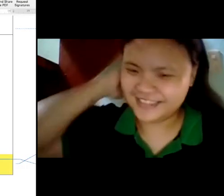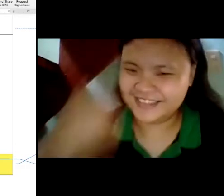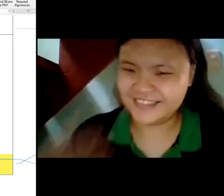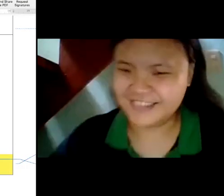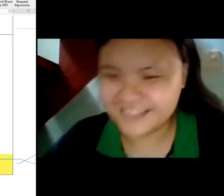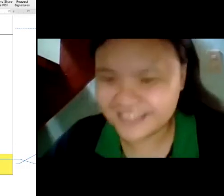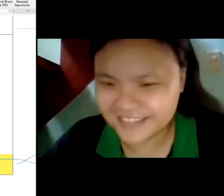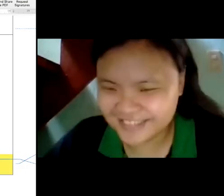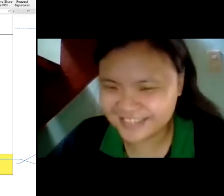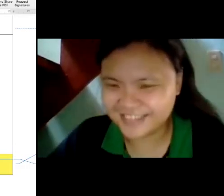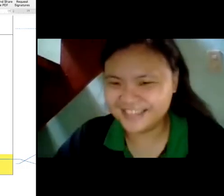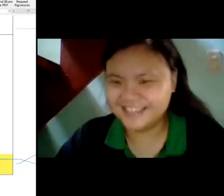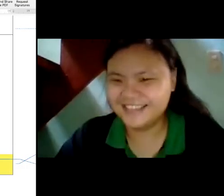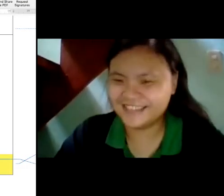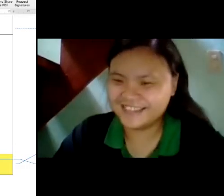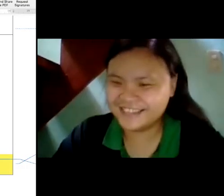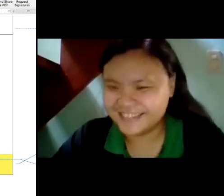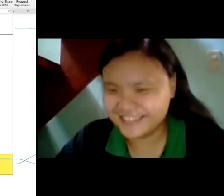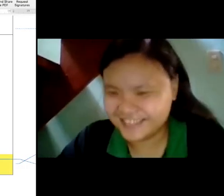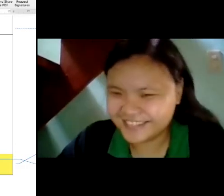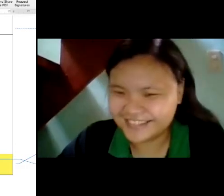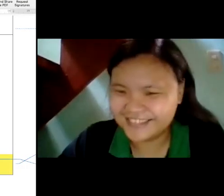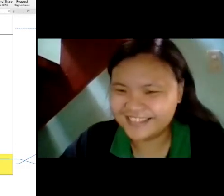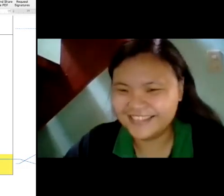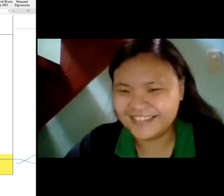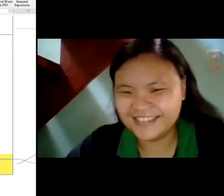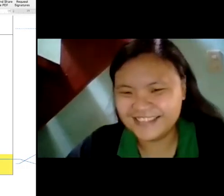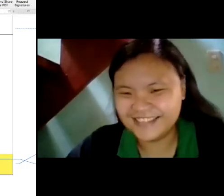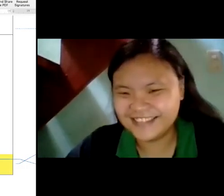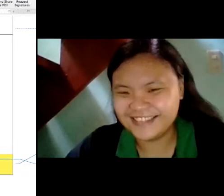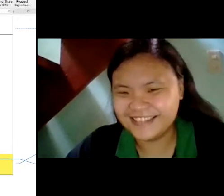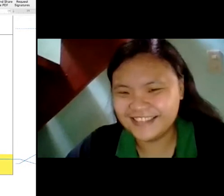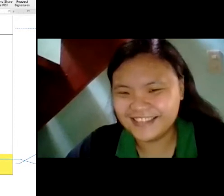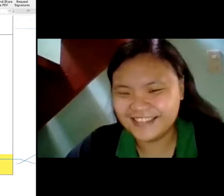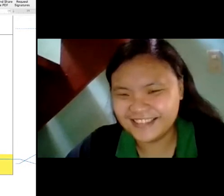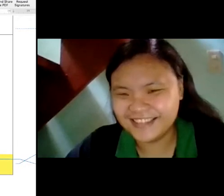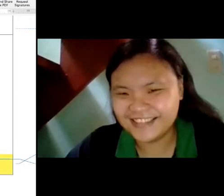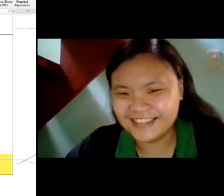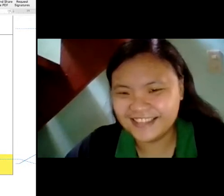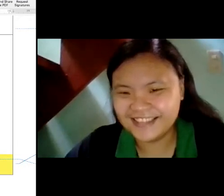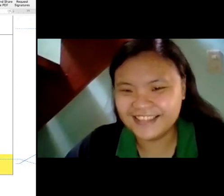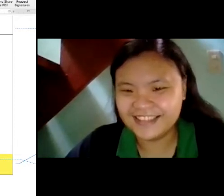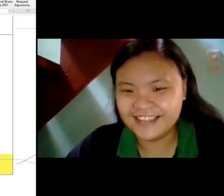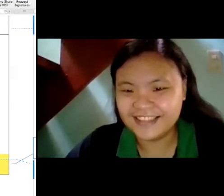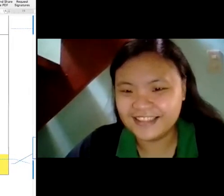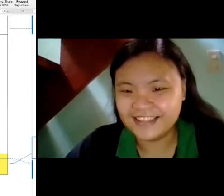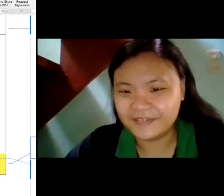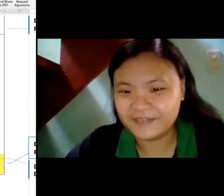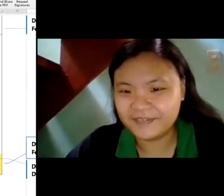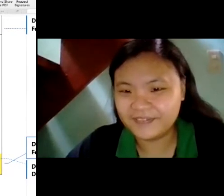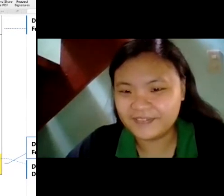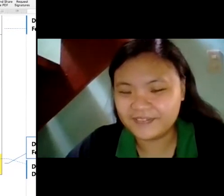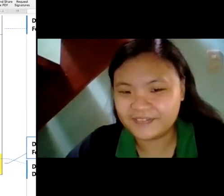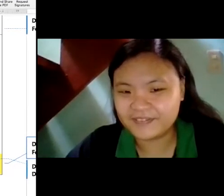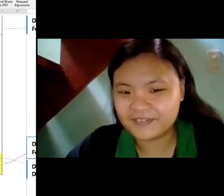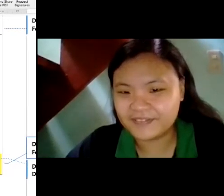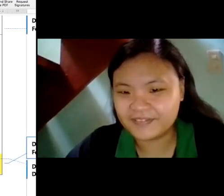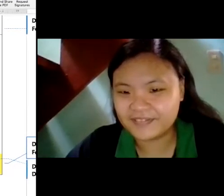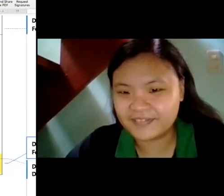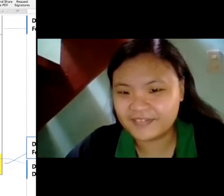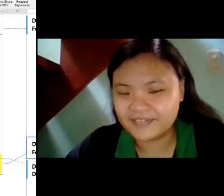I don't get what she's saying. Okay, that's okay. Yeah, I think it's a play on words. Okay.